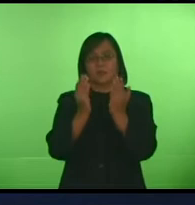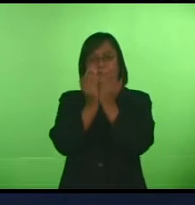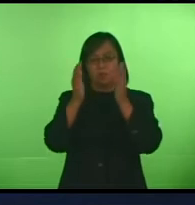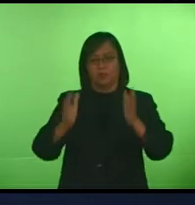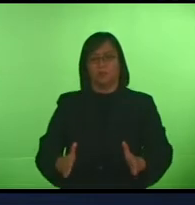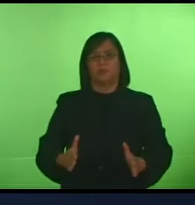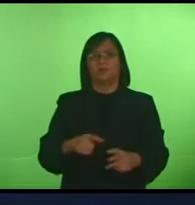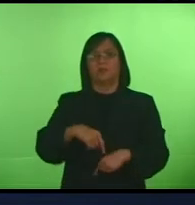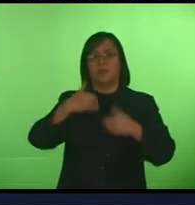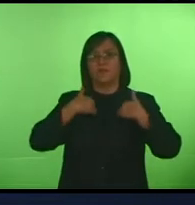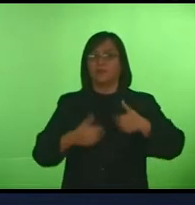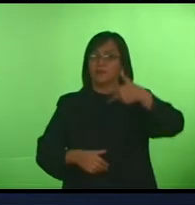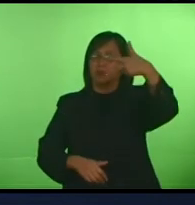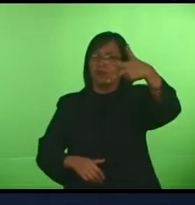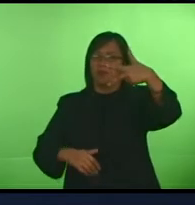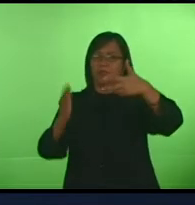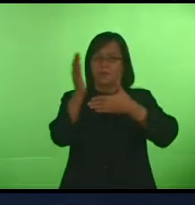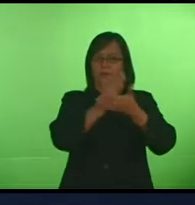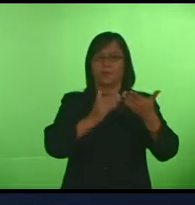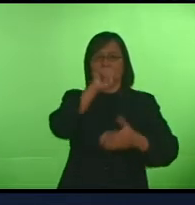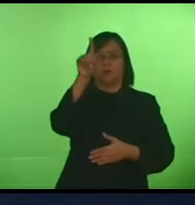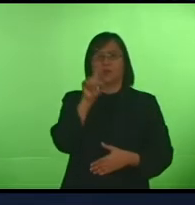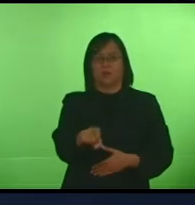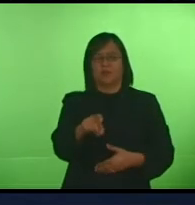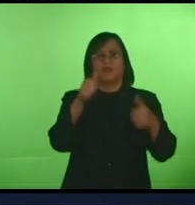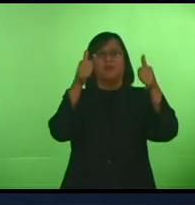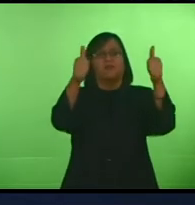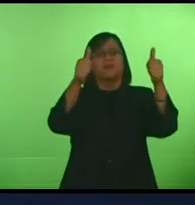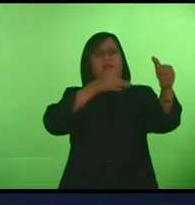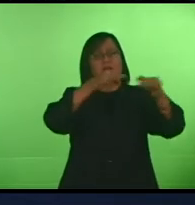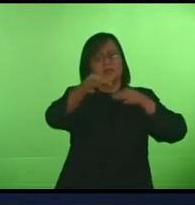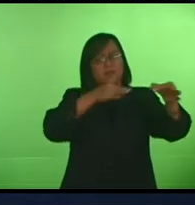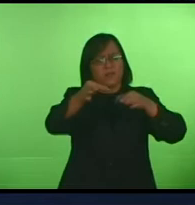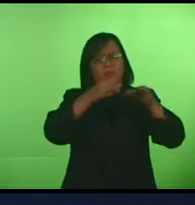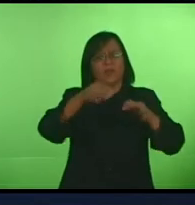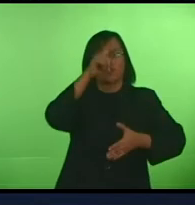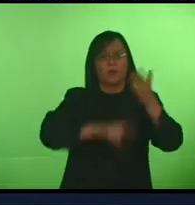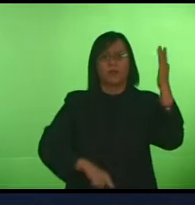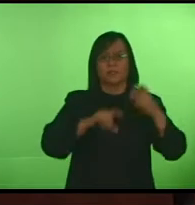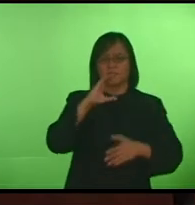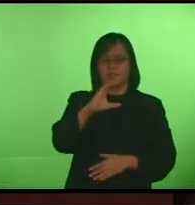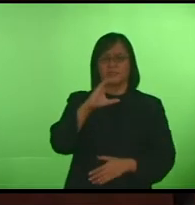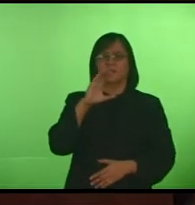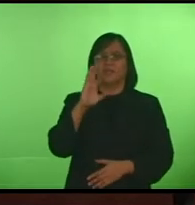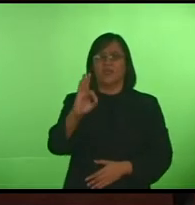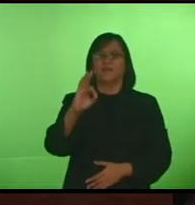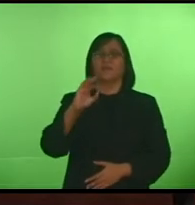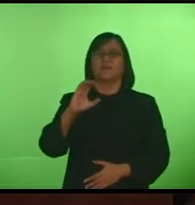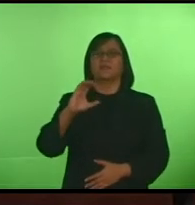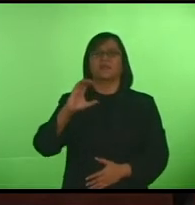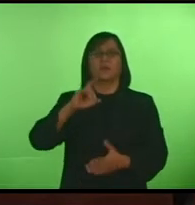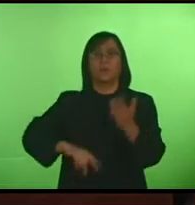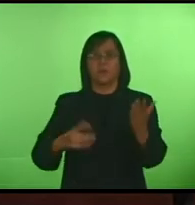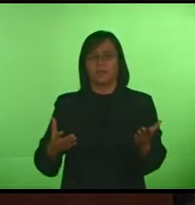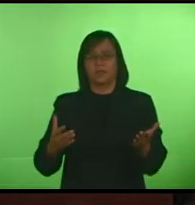parts of the questions here. The first one, explain what CFC is. Remember, I